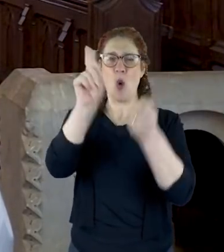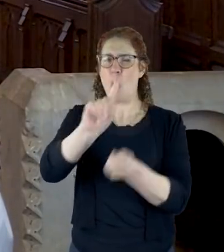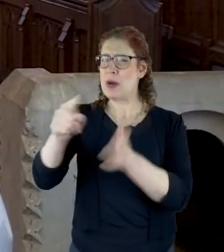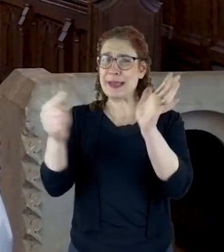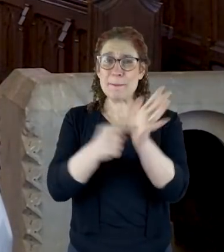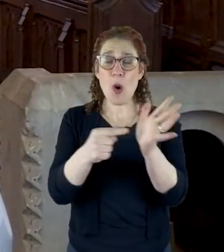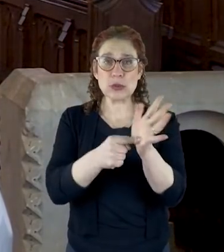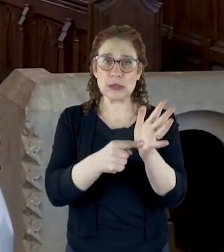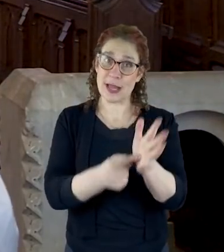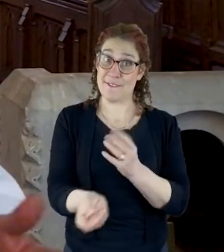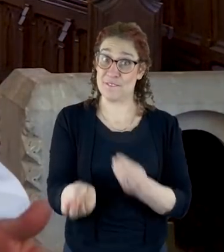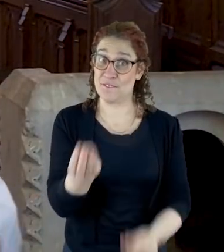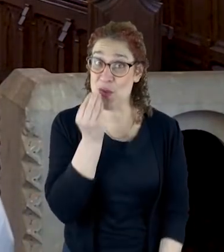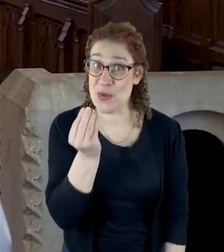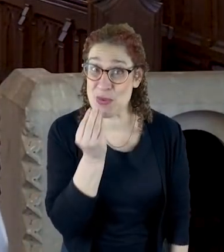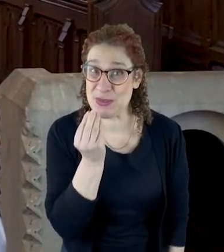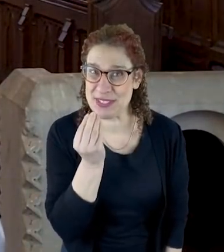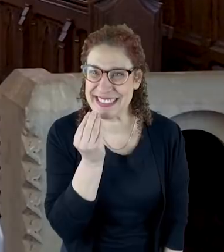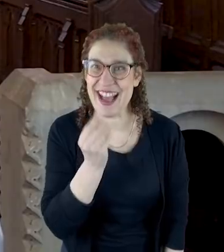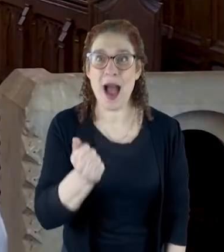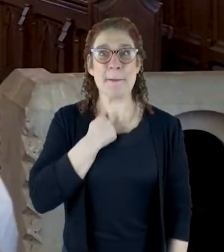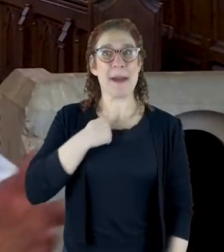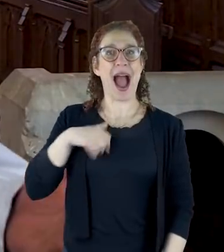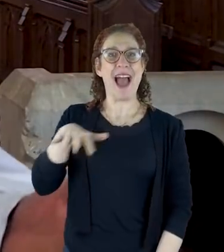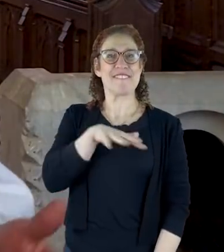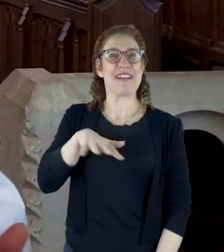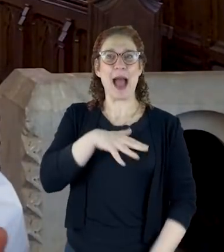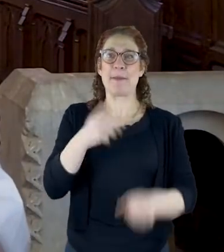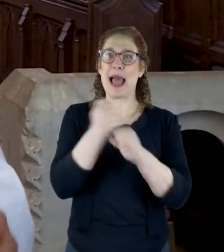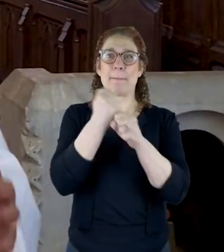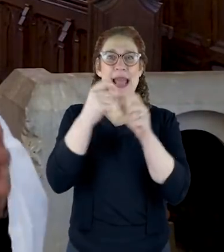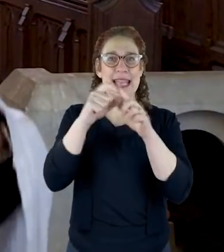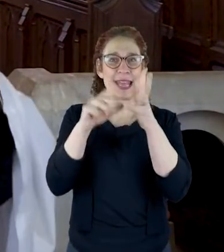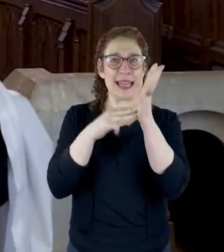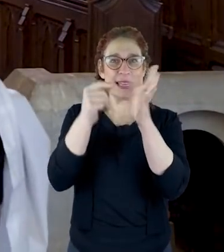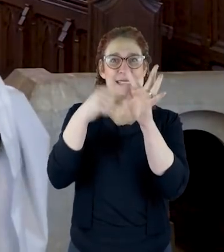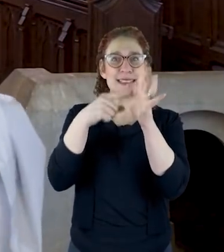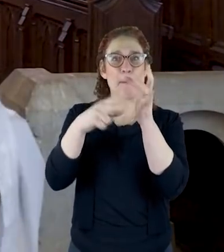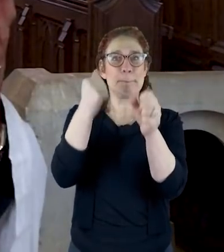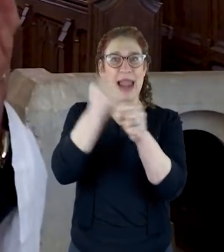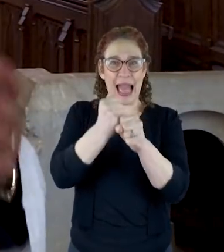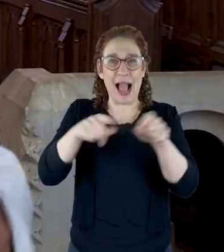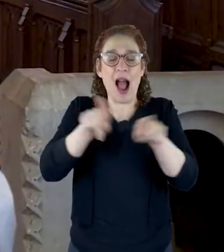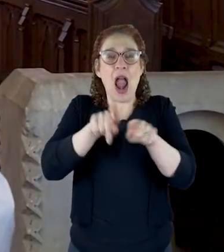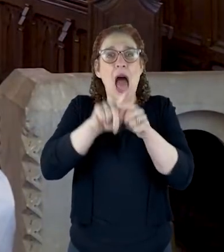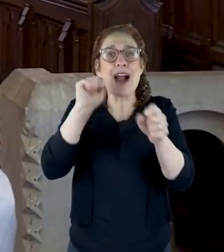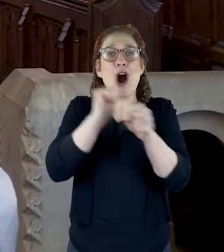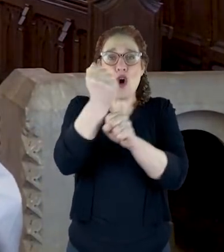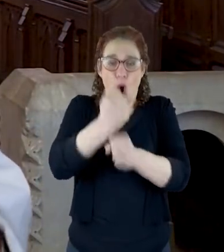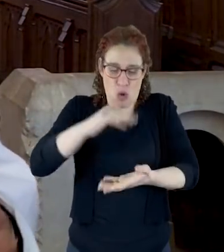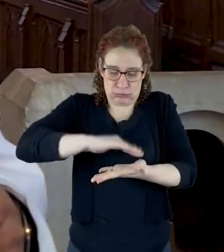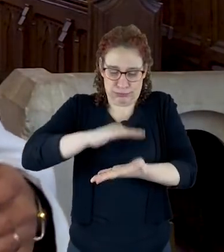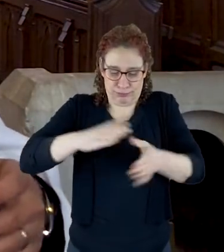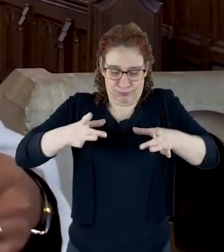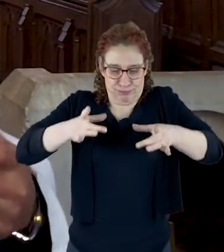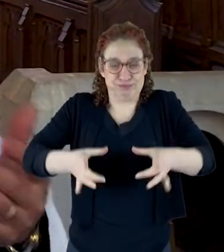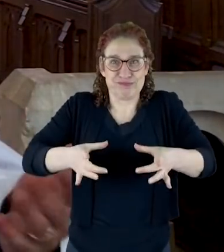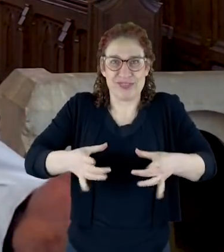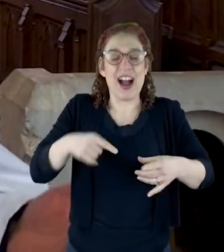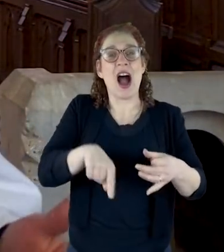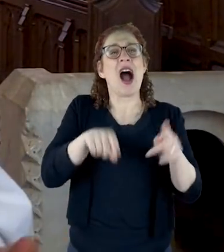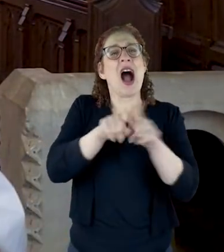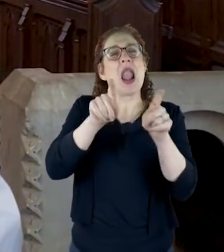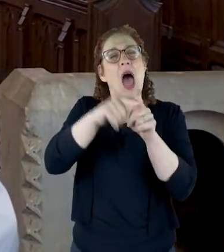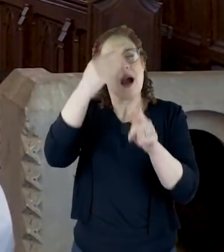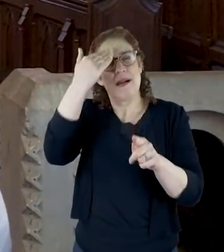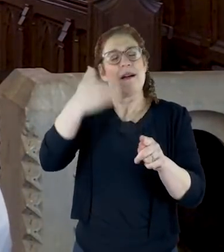is food. And this year, my family and I have made dumplings in the shape of golden ingots to signify